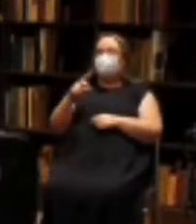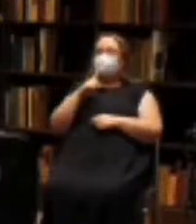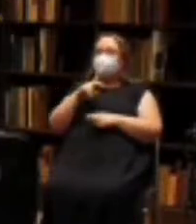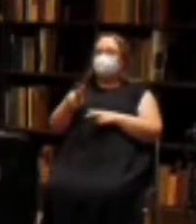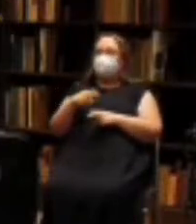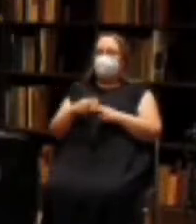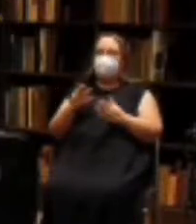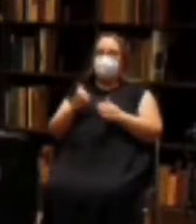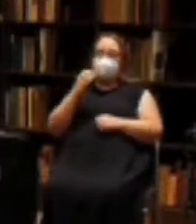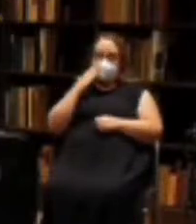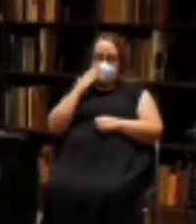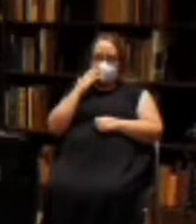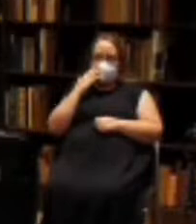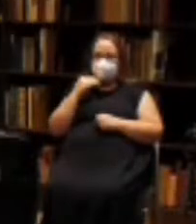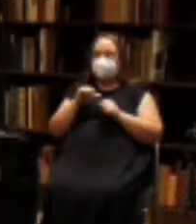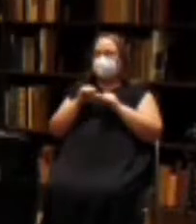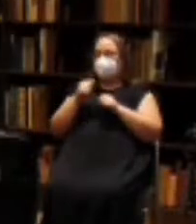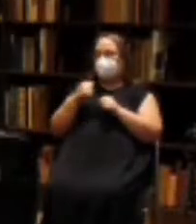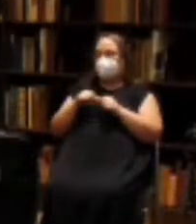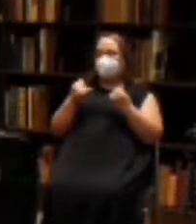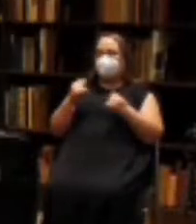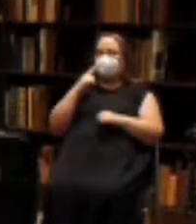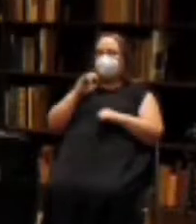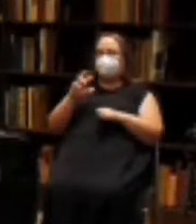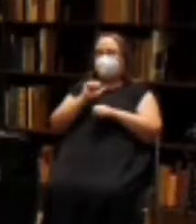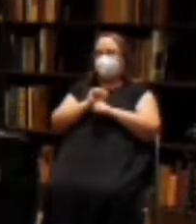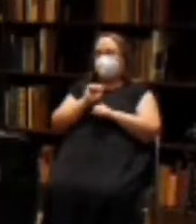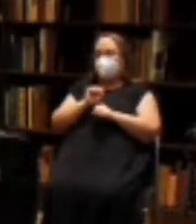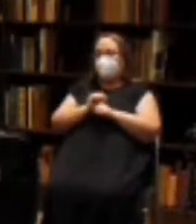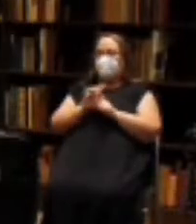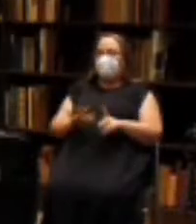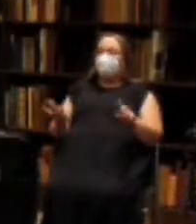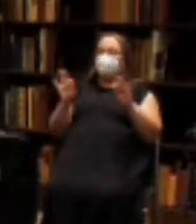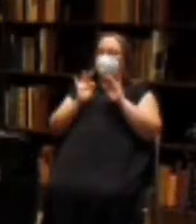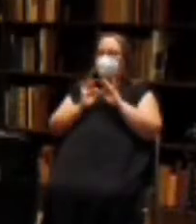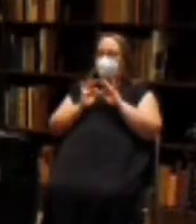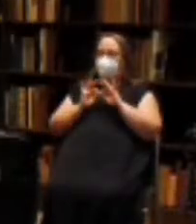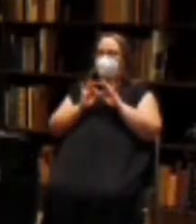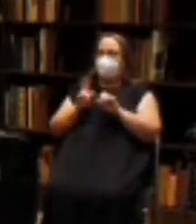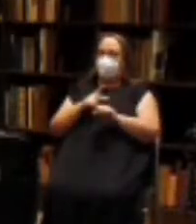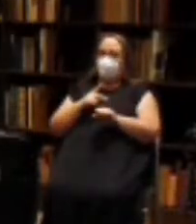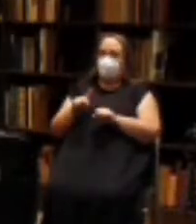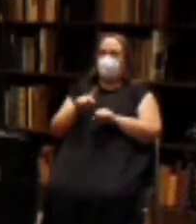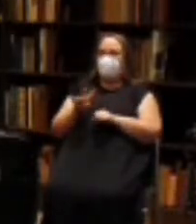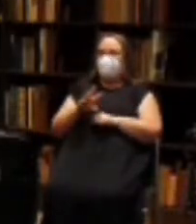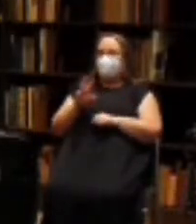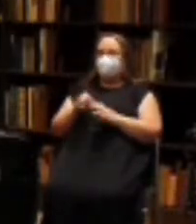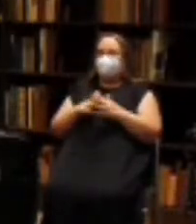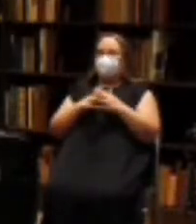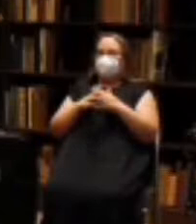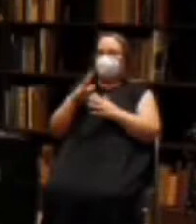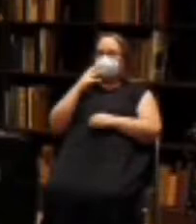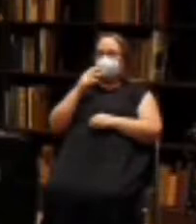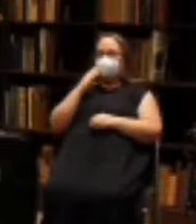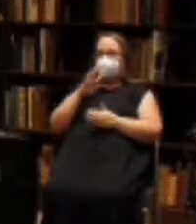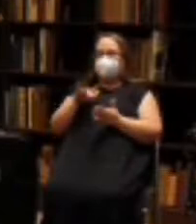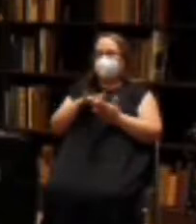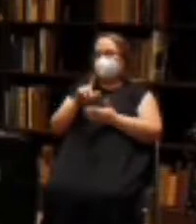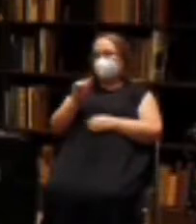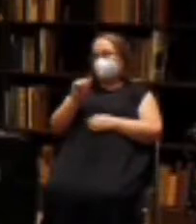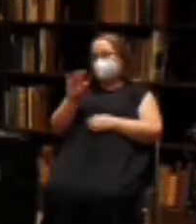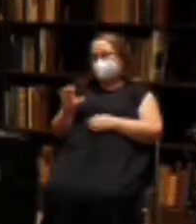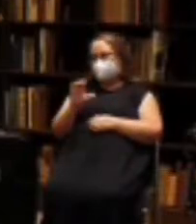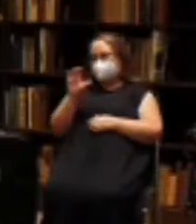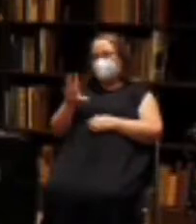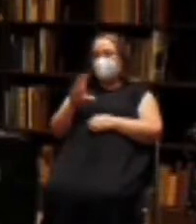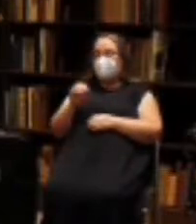that you might know, right? He's still remembered today for his work as an important poet of the African-American experience in the mid-20th century. And